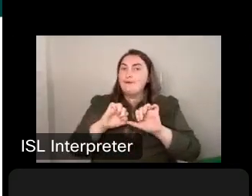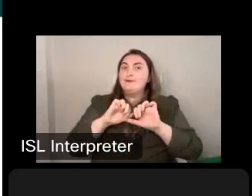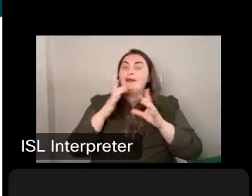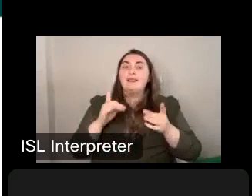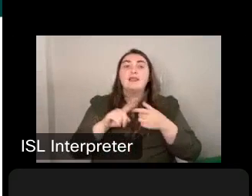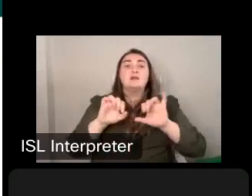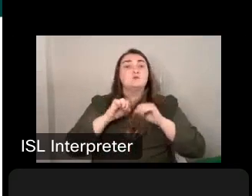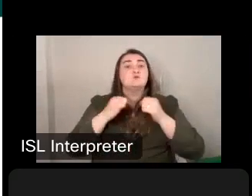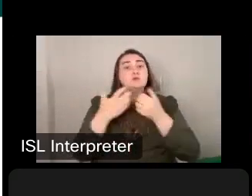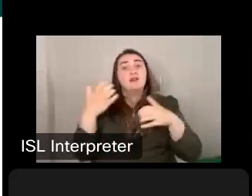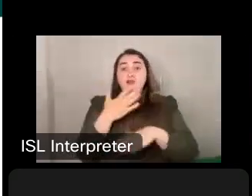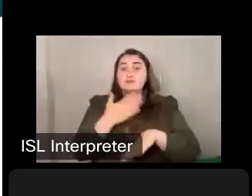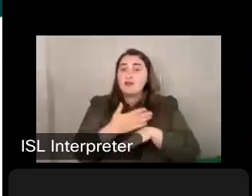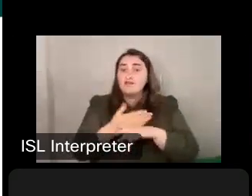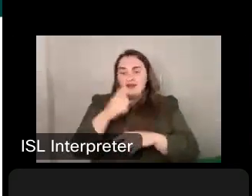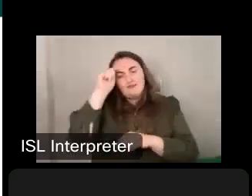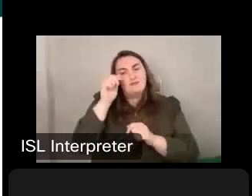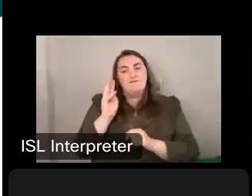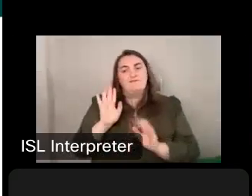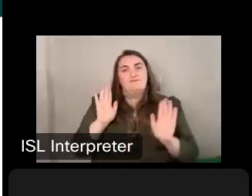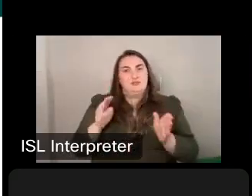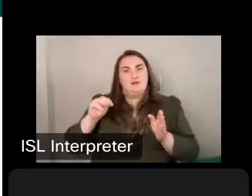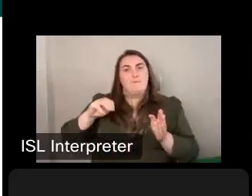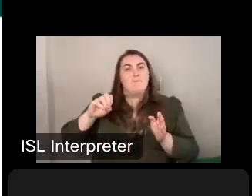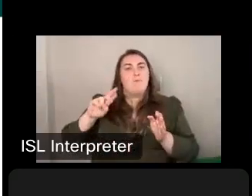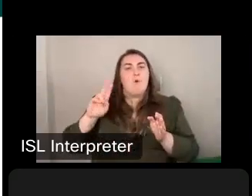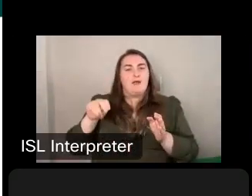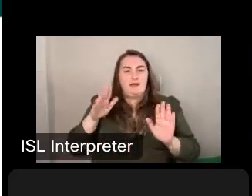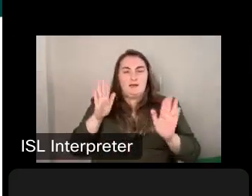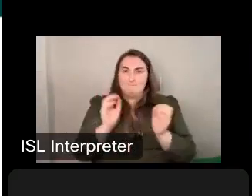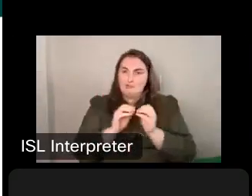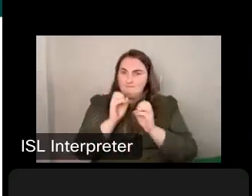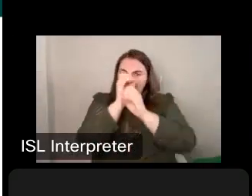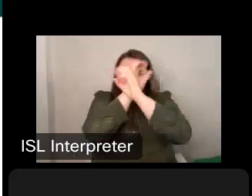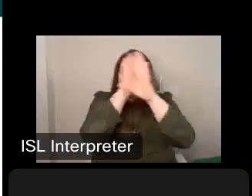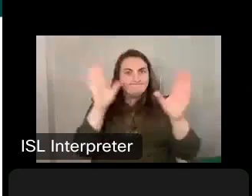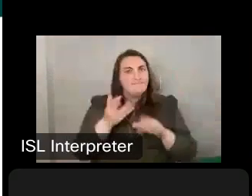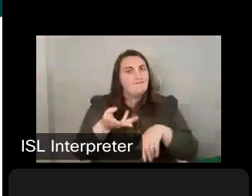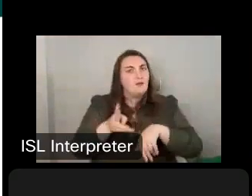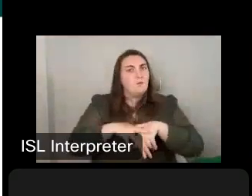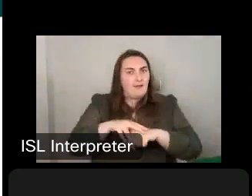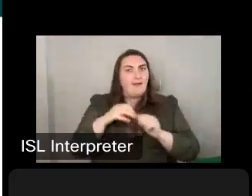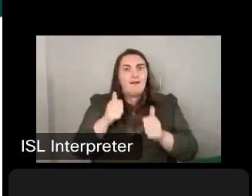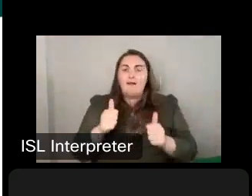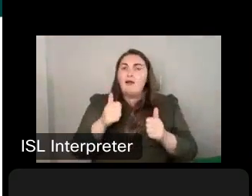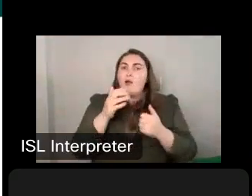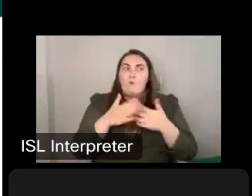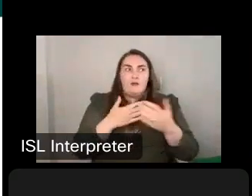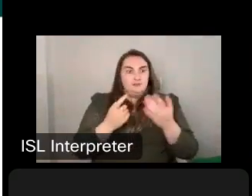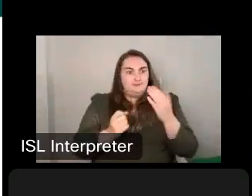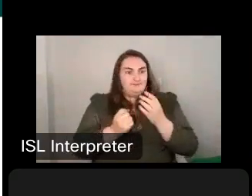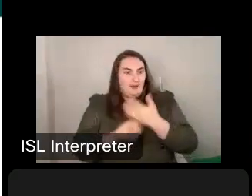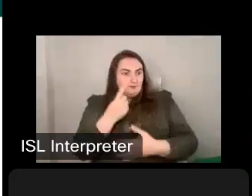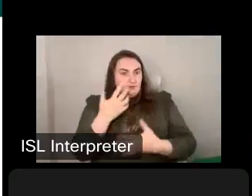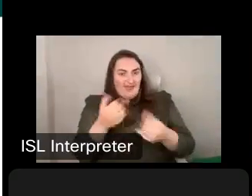staff. And I think Morgan has covered that very well by giving us an outline of the opportunity to